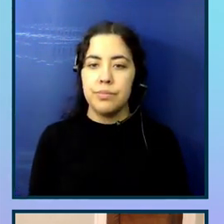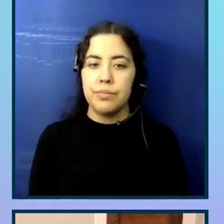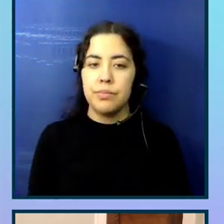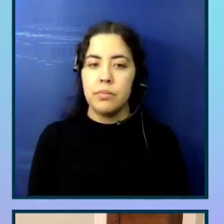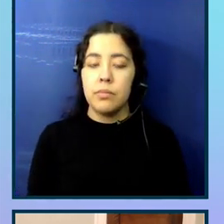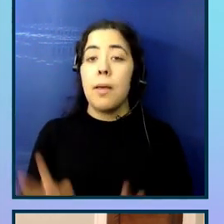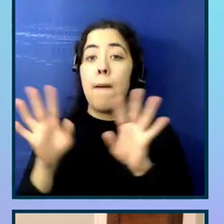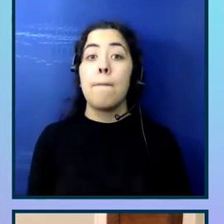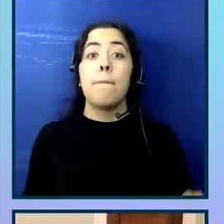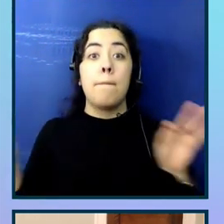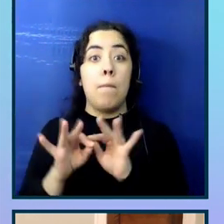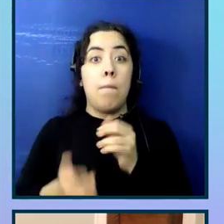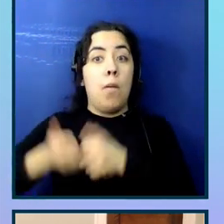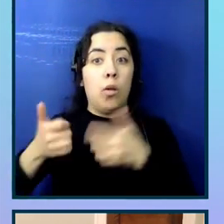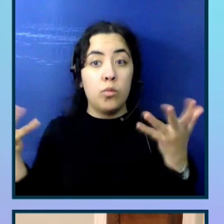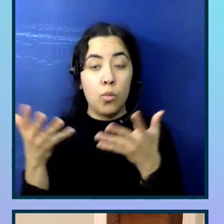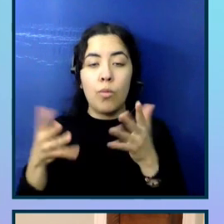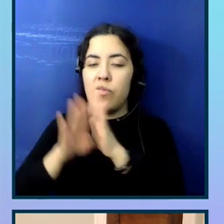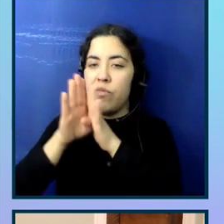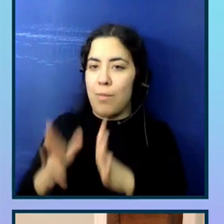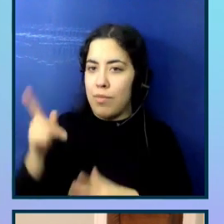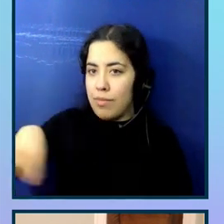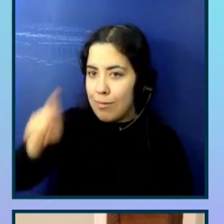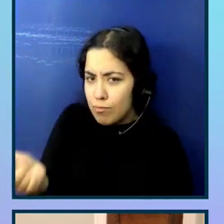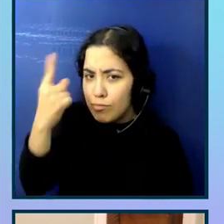And most importantly, to help developers understand that